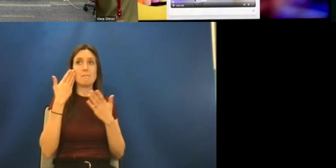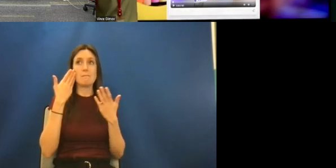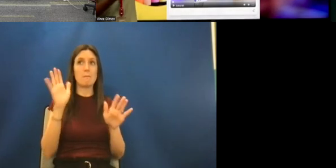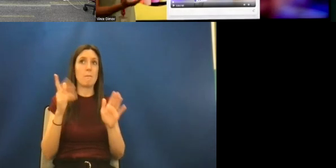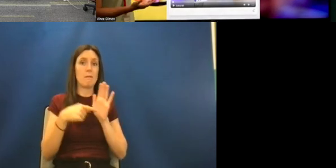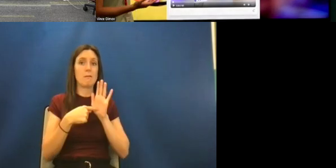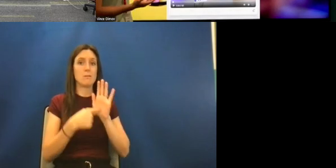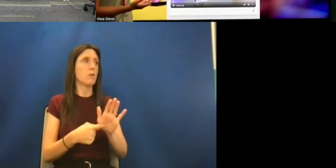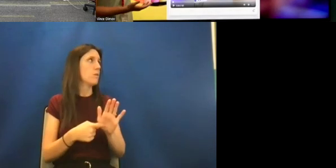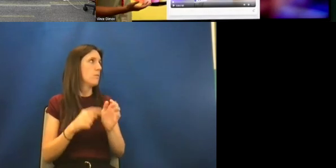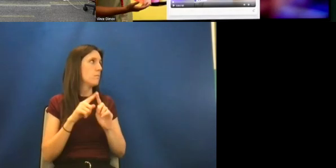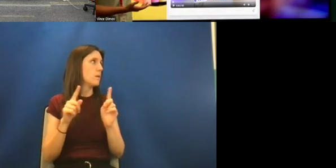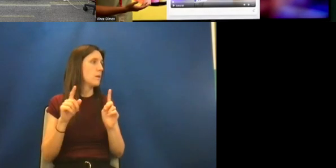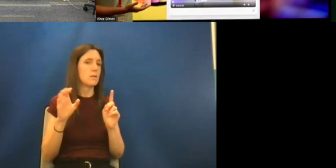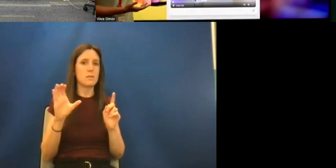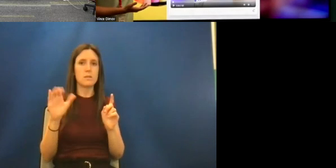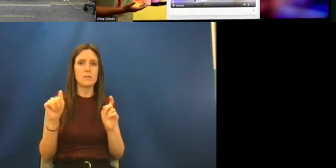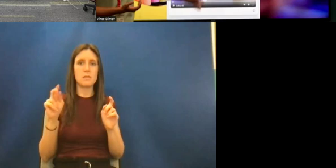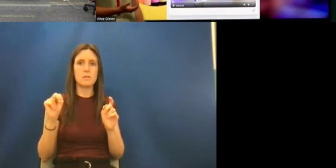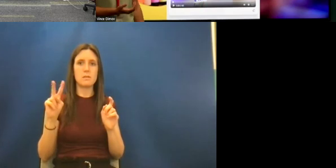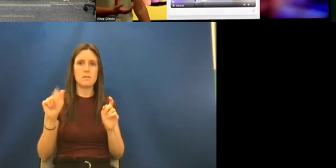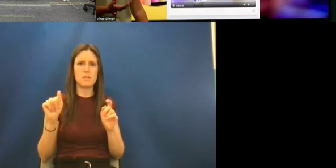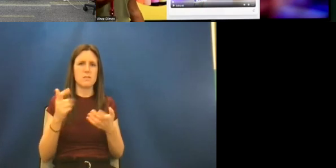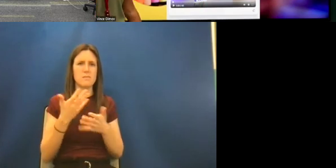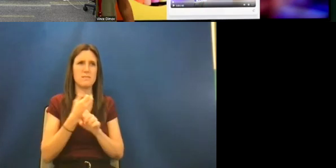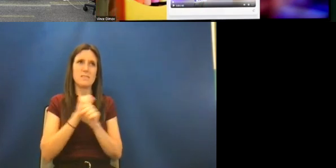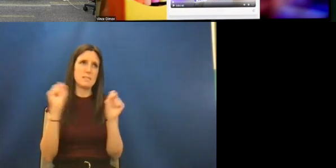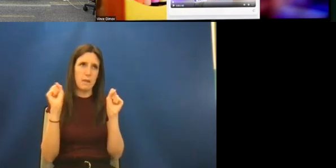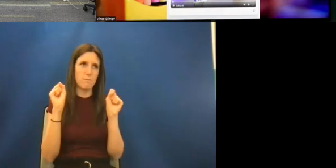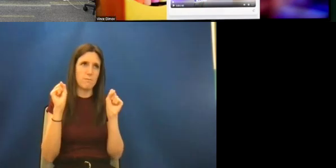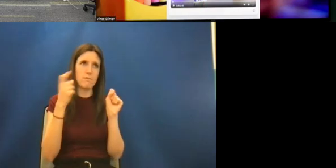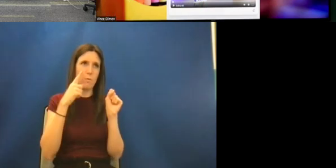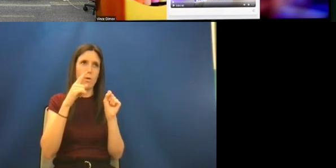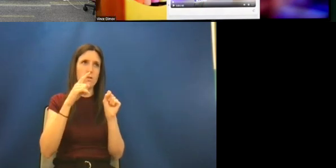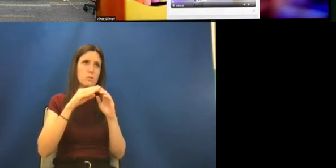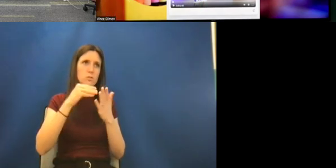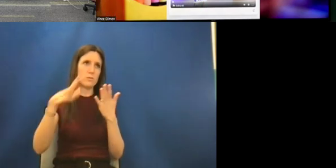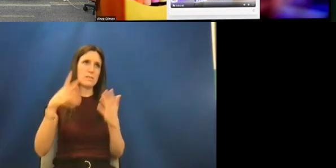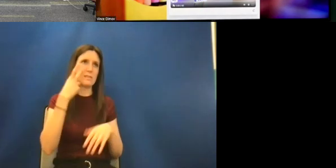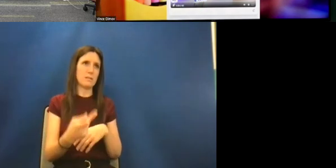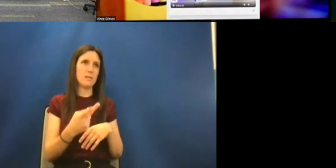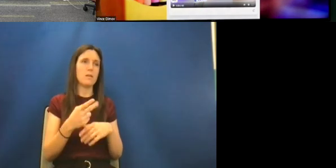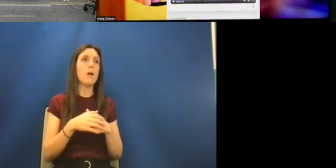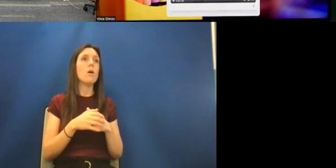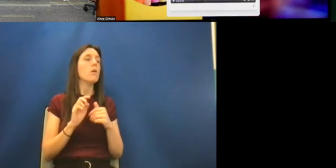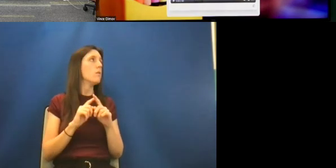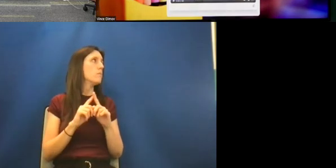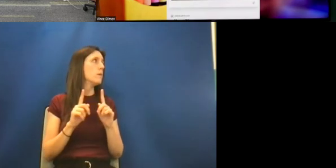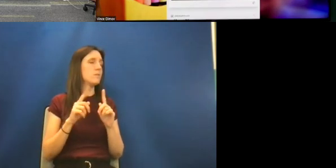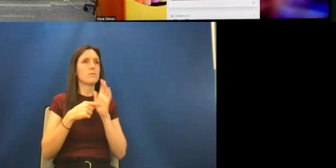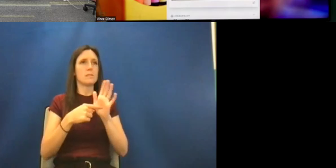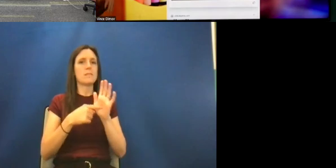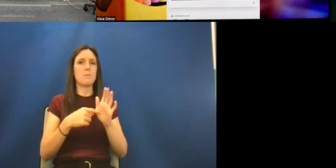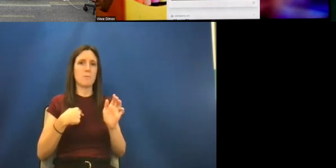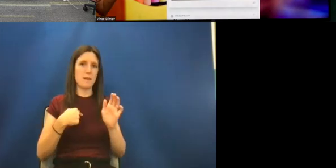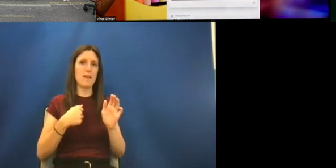to be showing students. Whatever you type in here, it's going to be safe for the students to see. So here's a little example of me. This student, I was reading